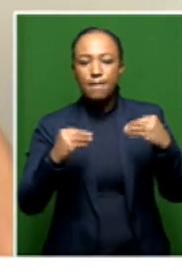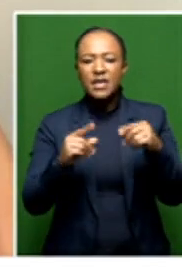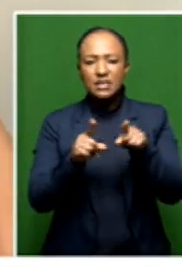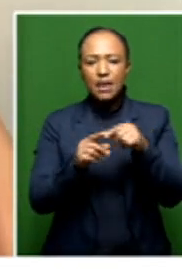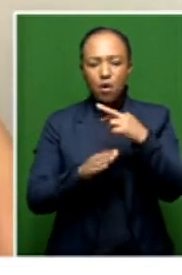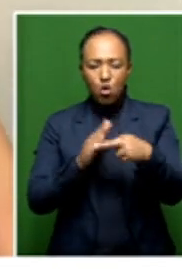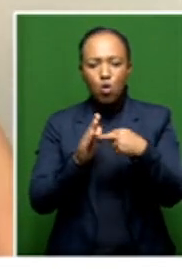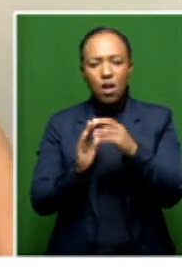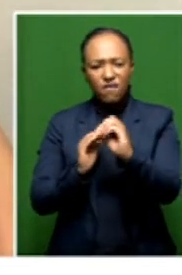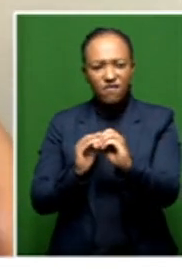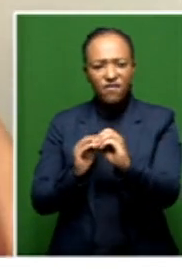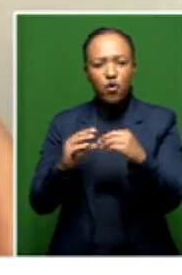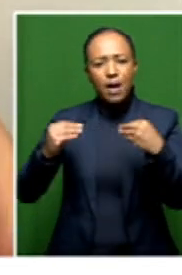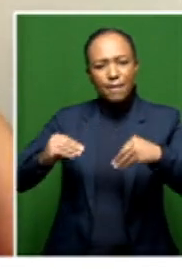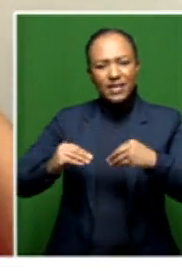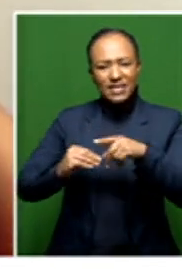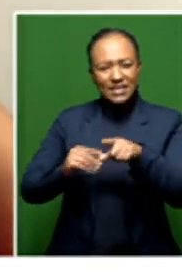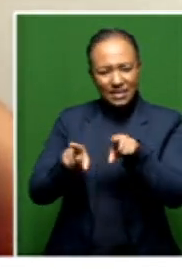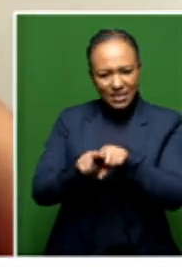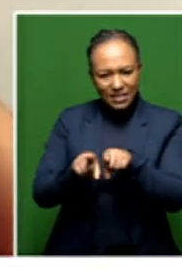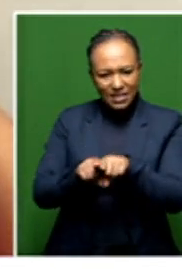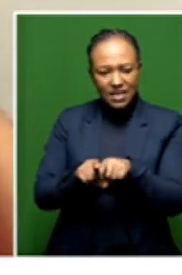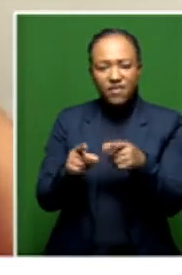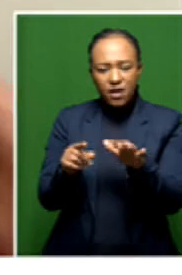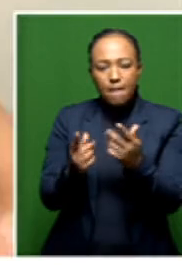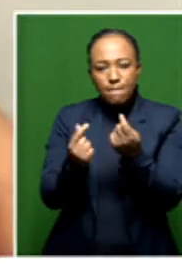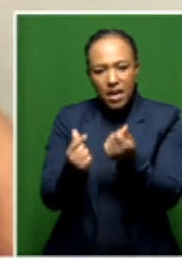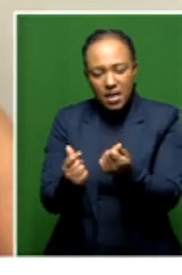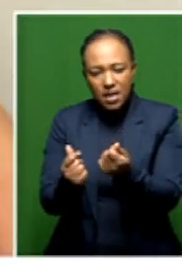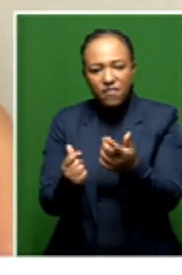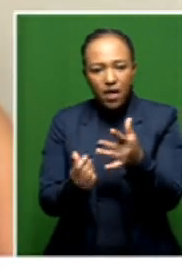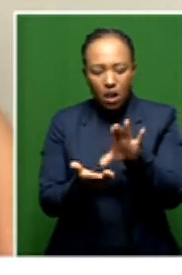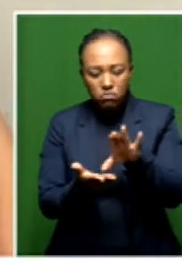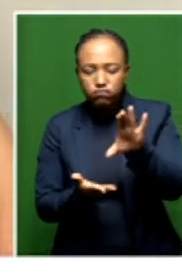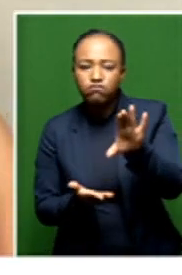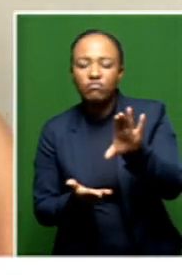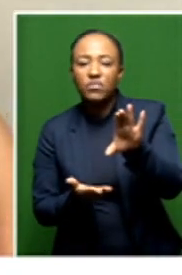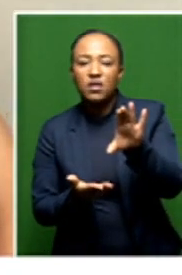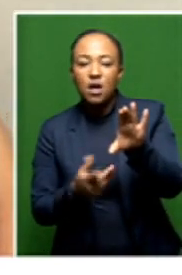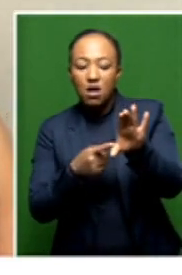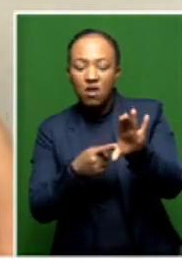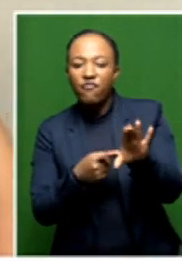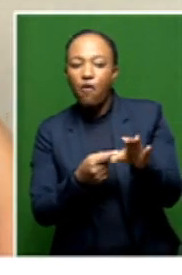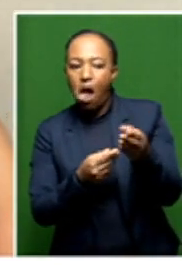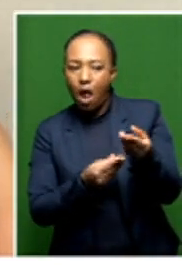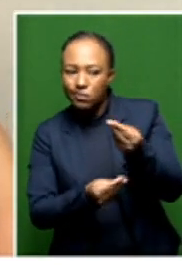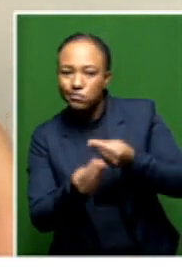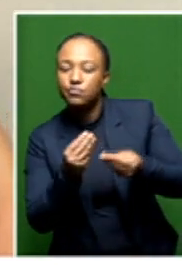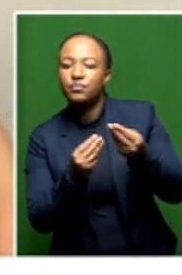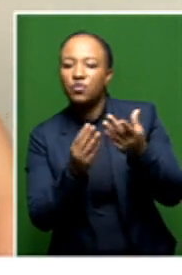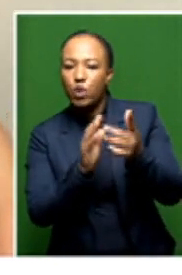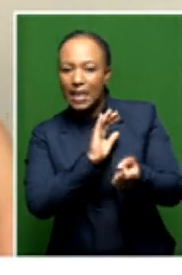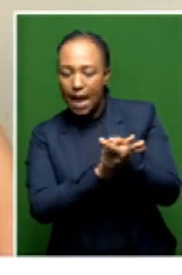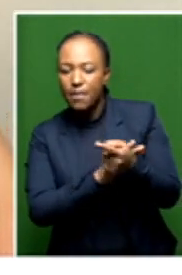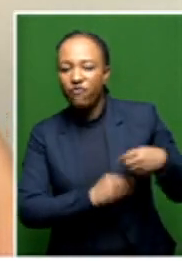play, because it is business that also put money to advance the transaction that takes place,